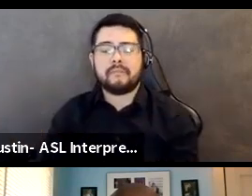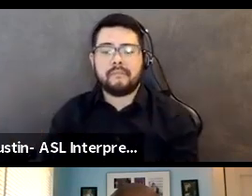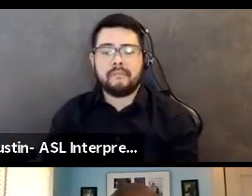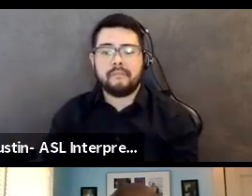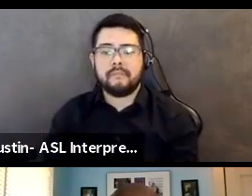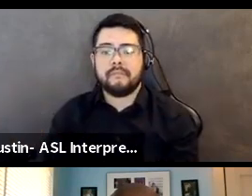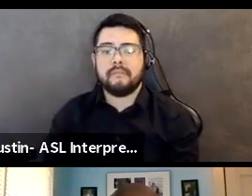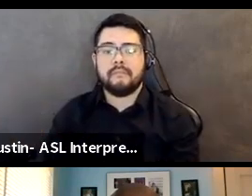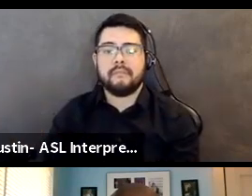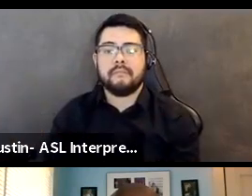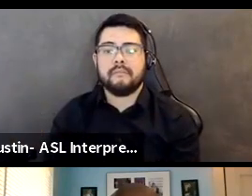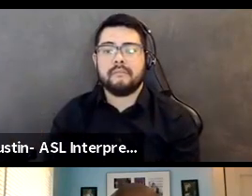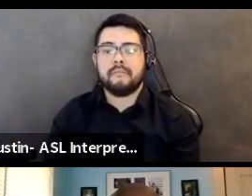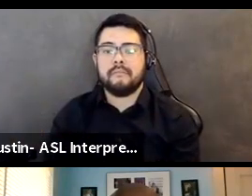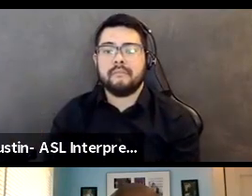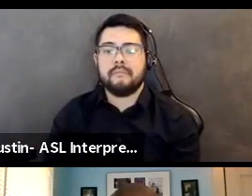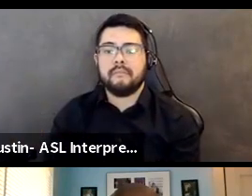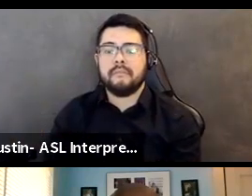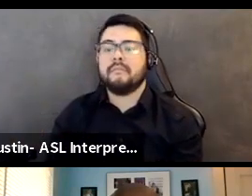thank you for that